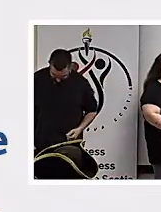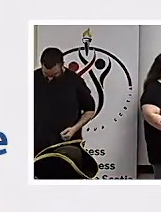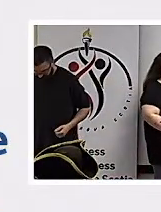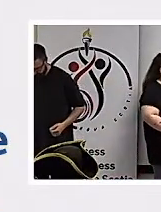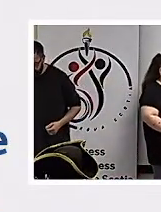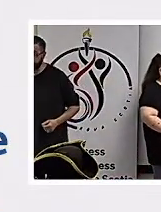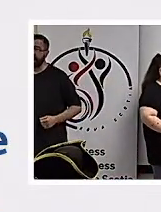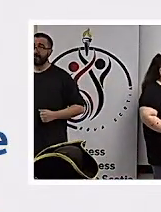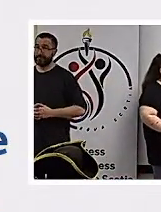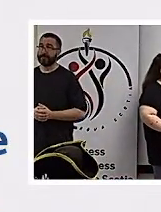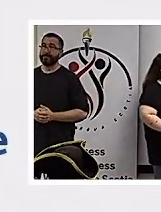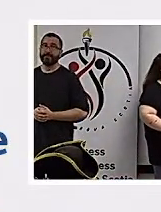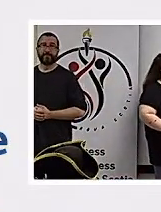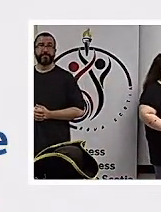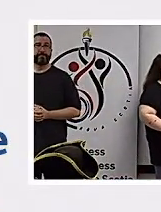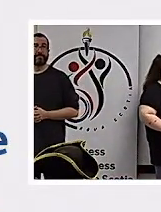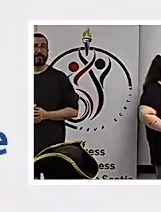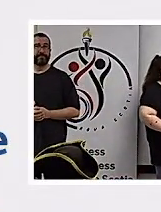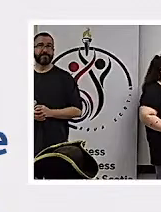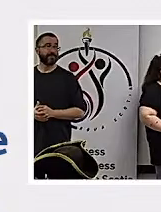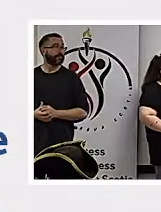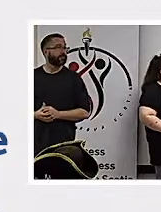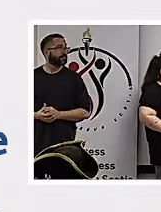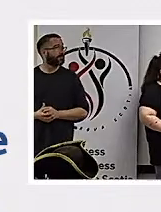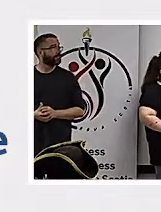All right. Boop.